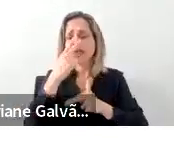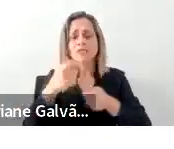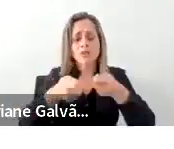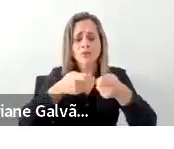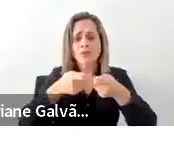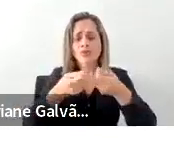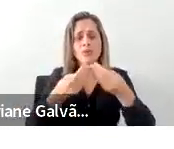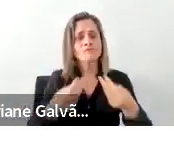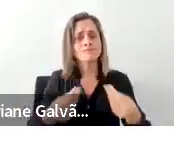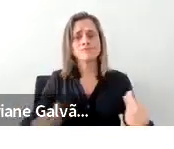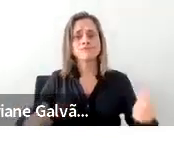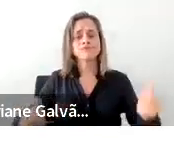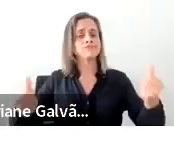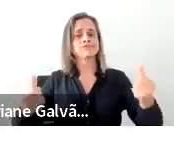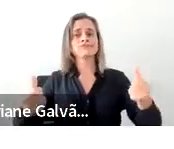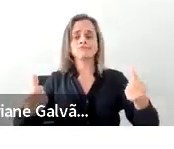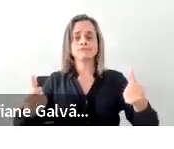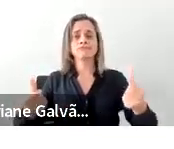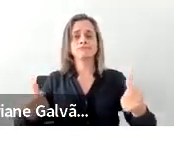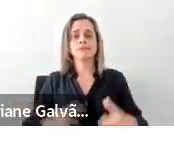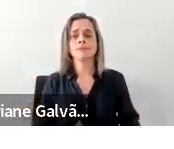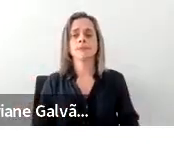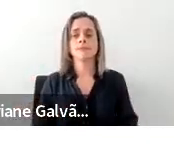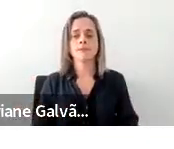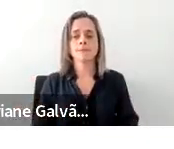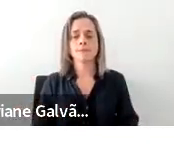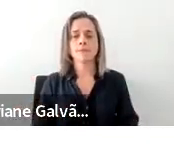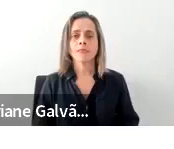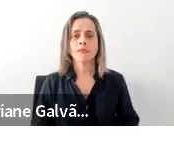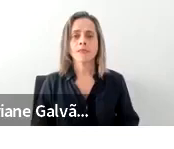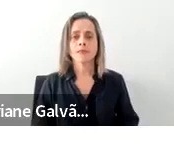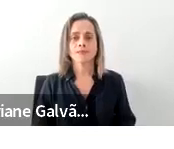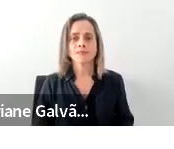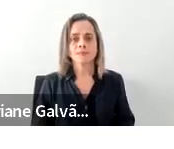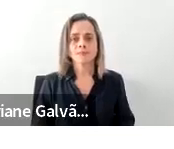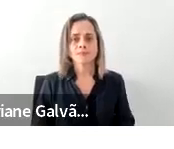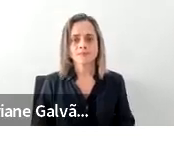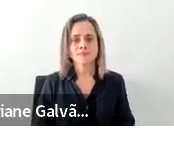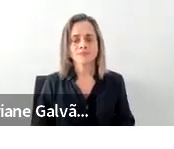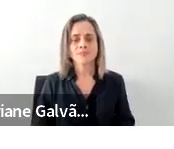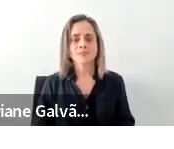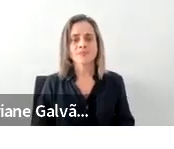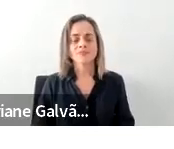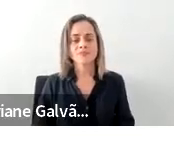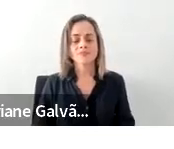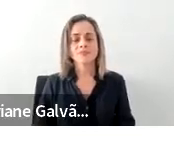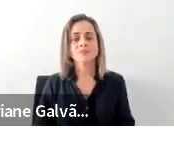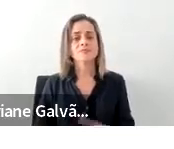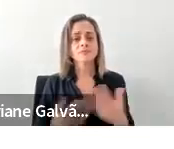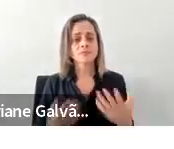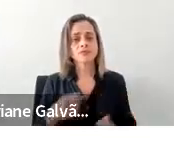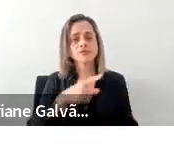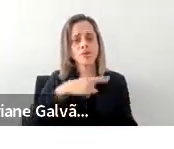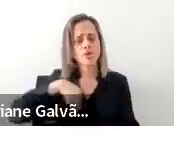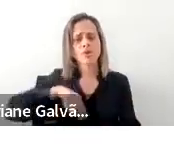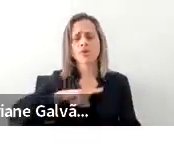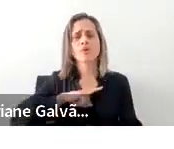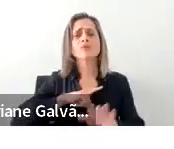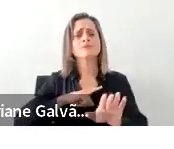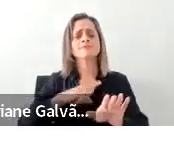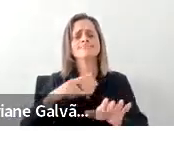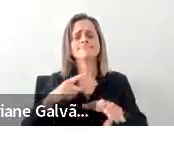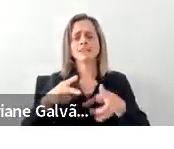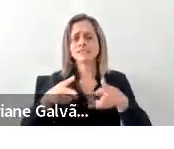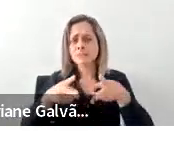other social formations. We don't have that mystification. We don't have that inversion. We don't have that fetishization